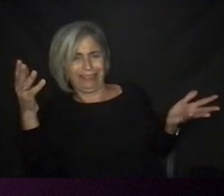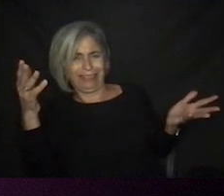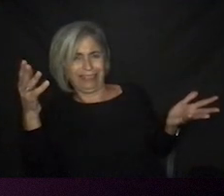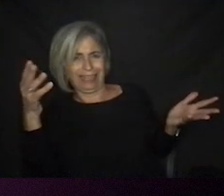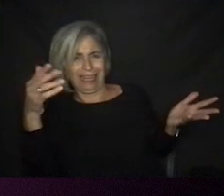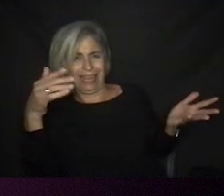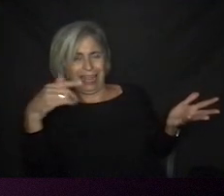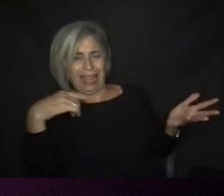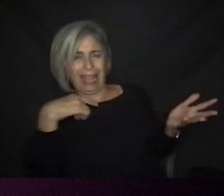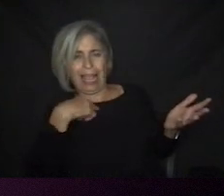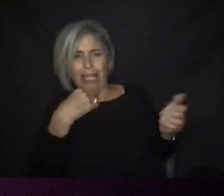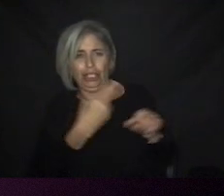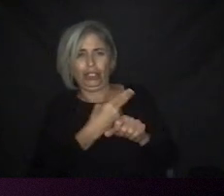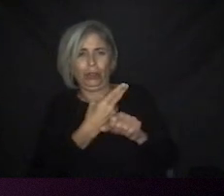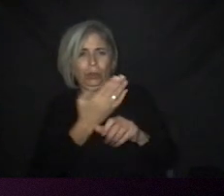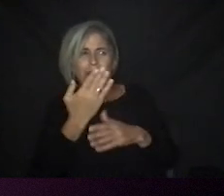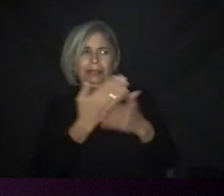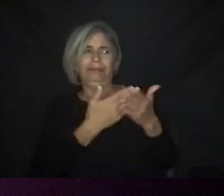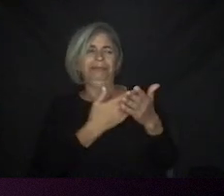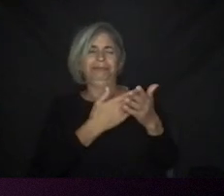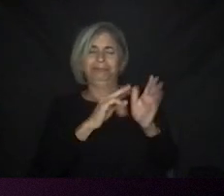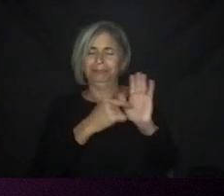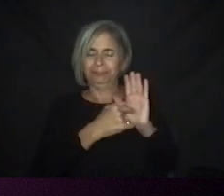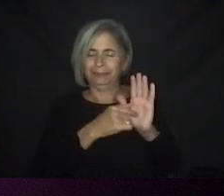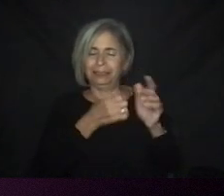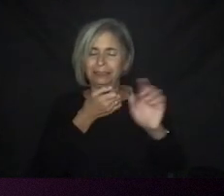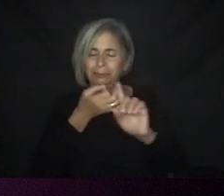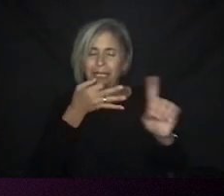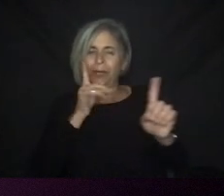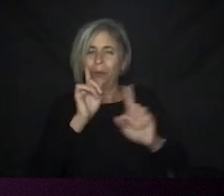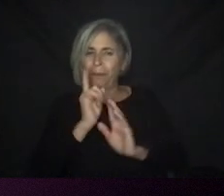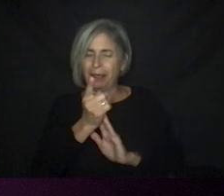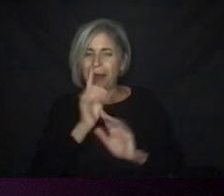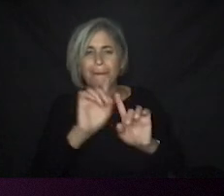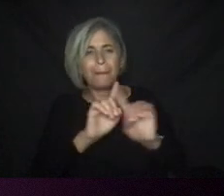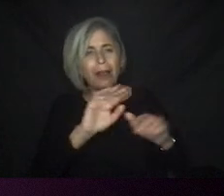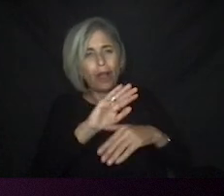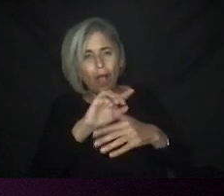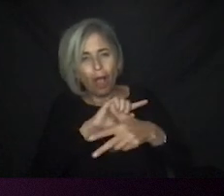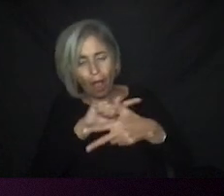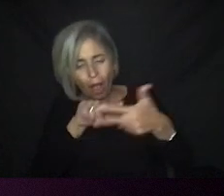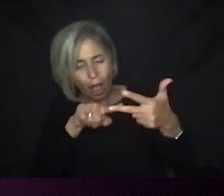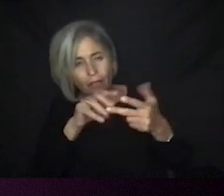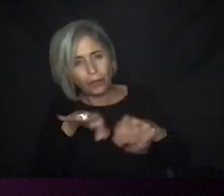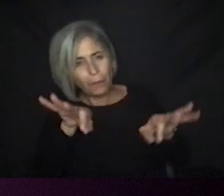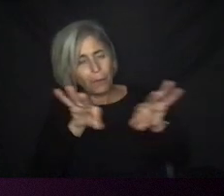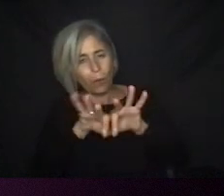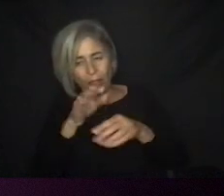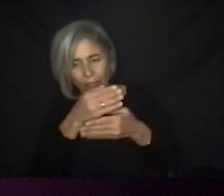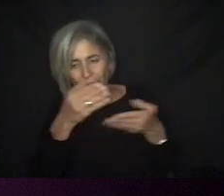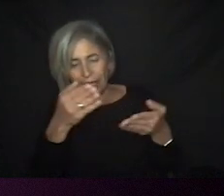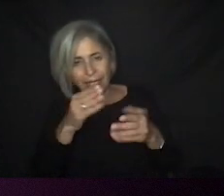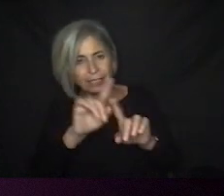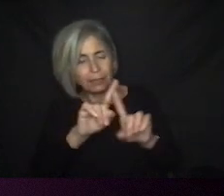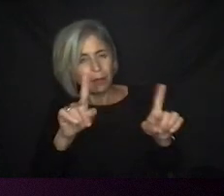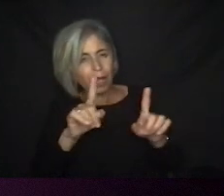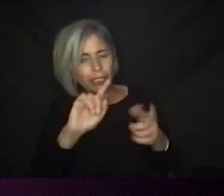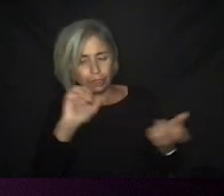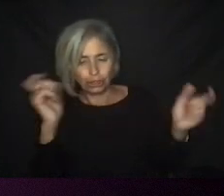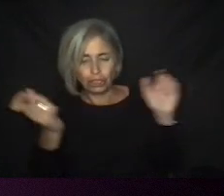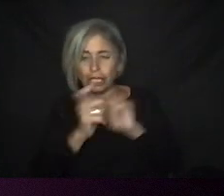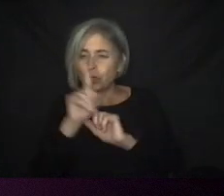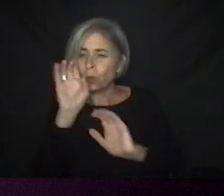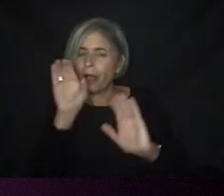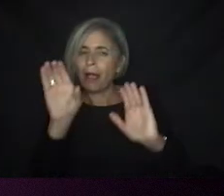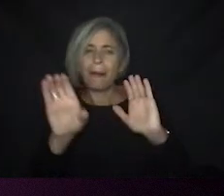I'll use some more illustrations on that in a minute. But all these are important things, but just with changing a